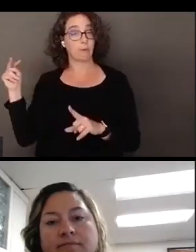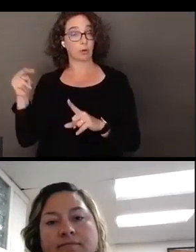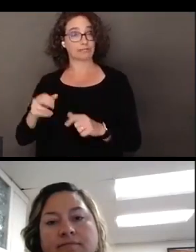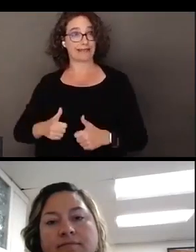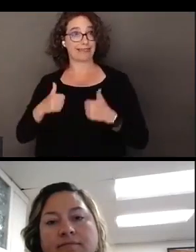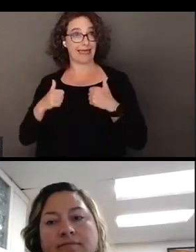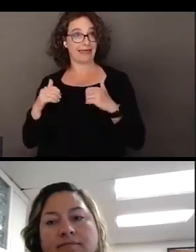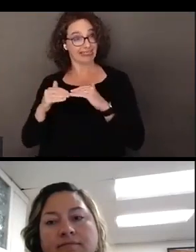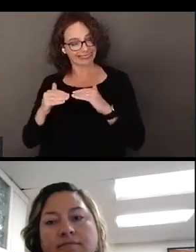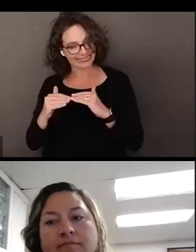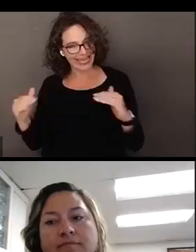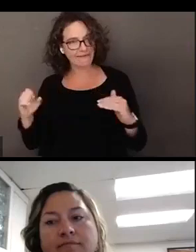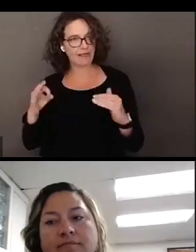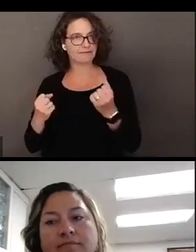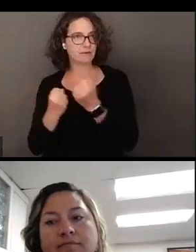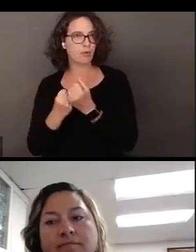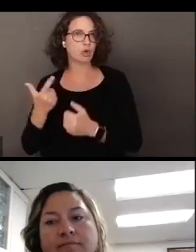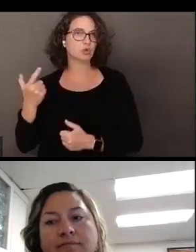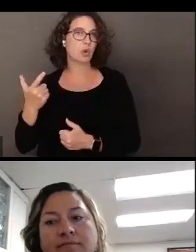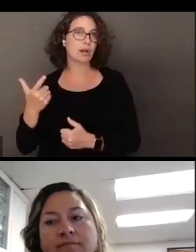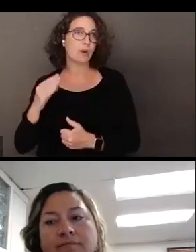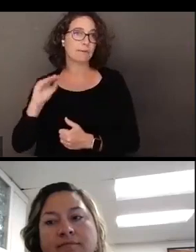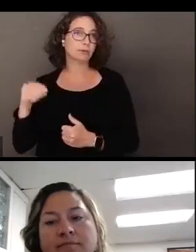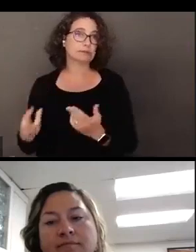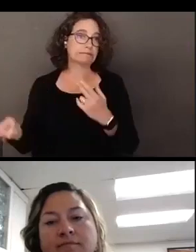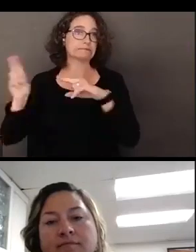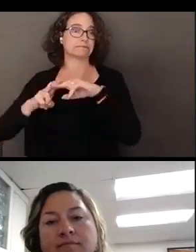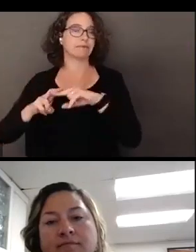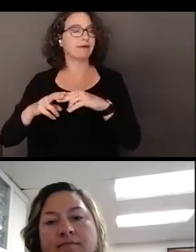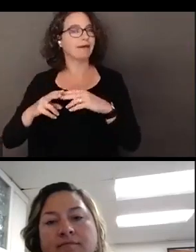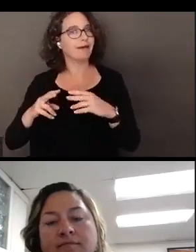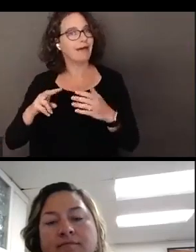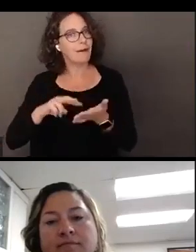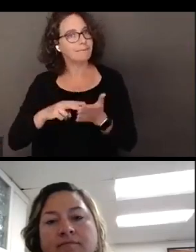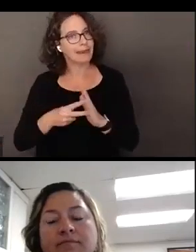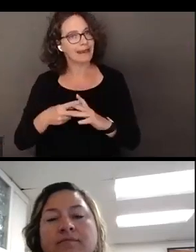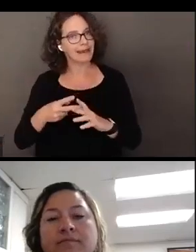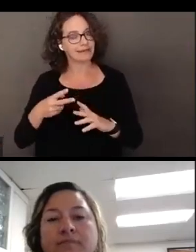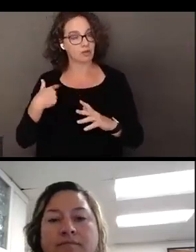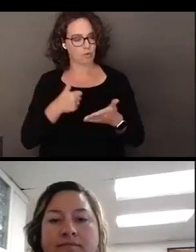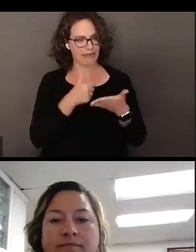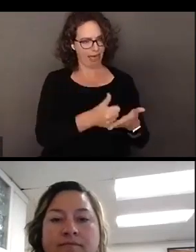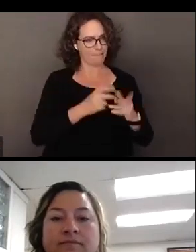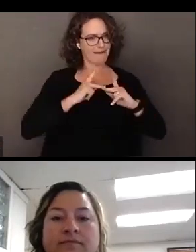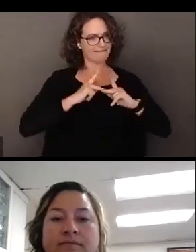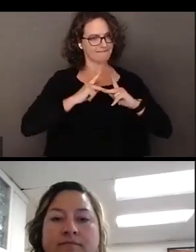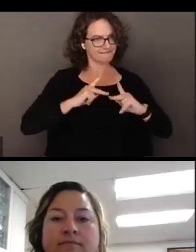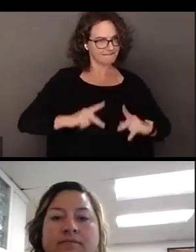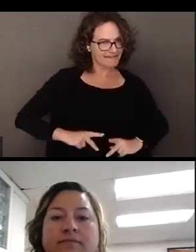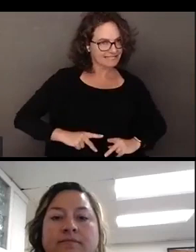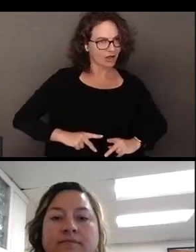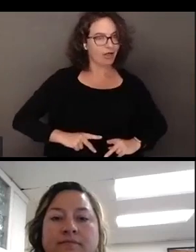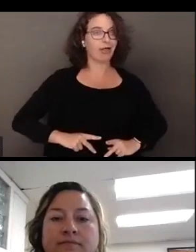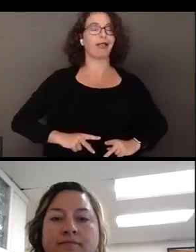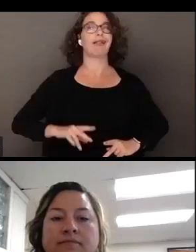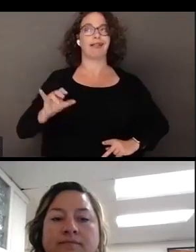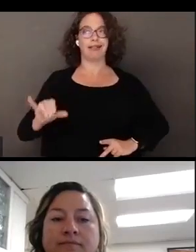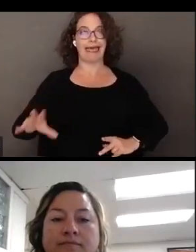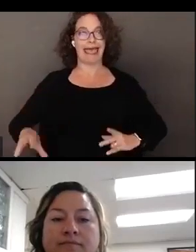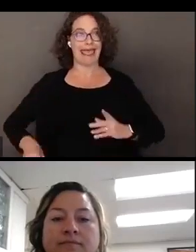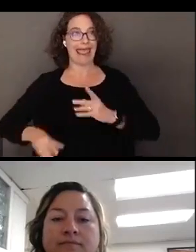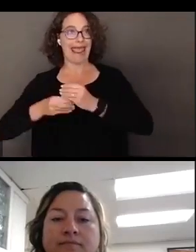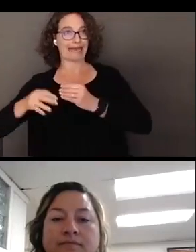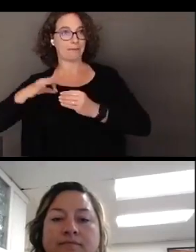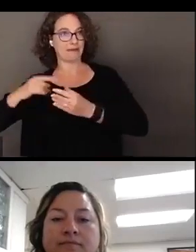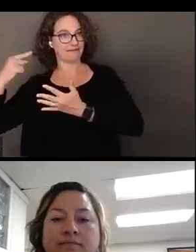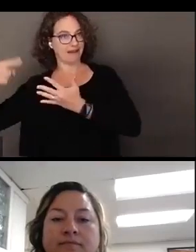support by 20%. So the idea being that just by helping with the physical well-being, we also get the added benefit of these other areas.